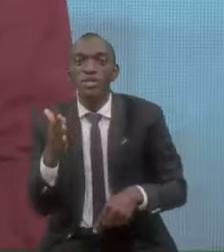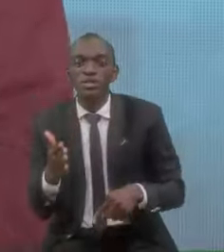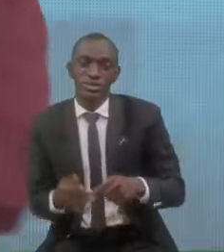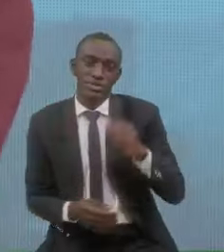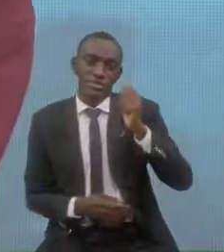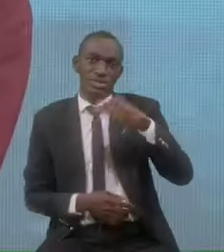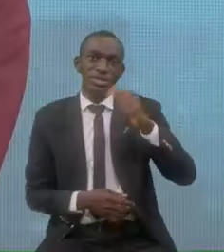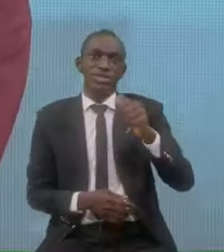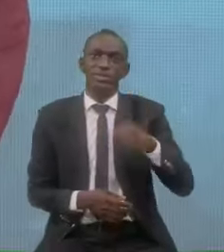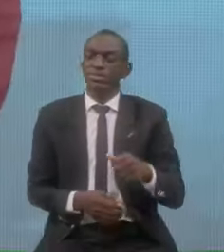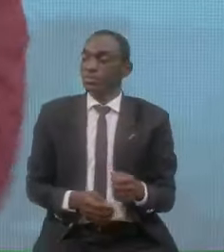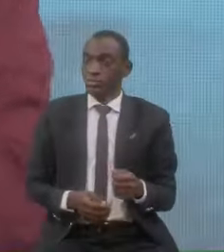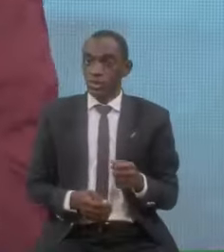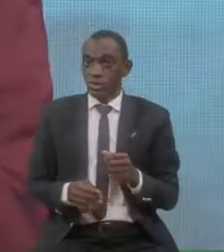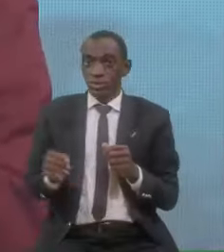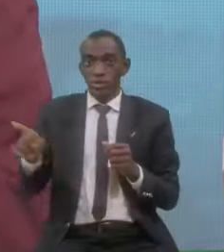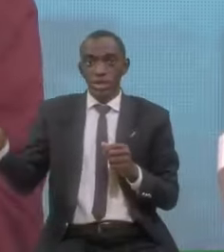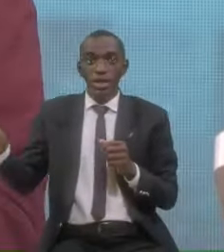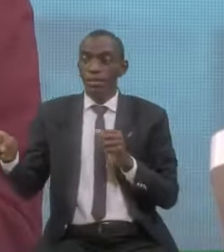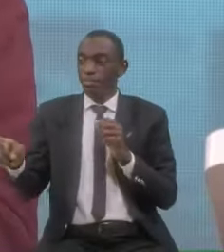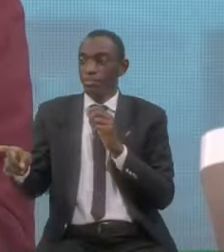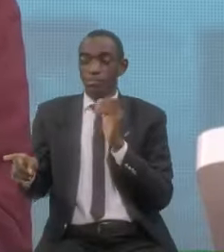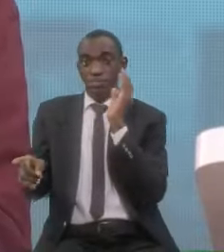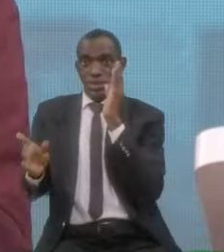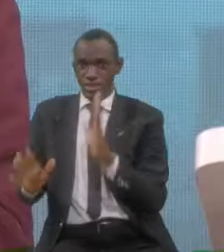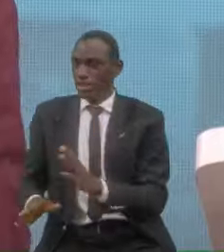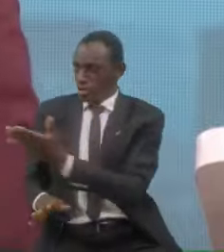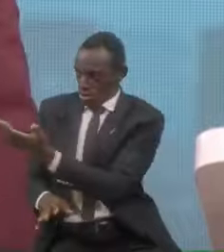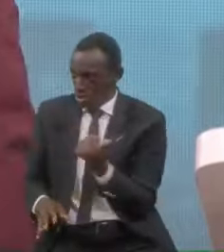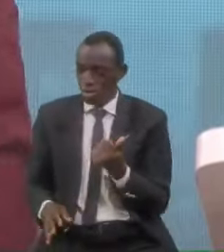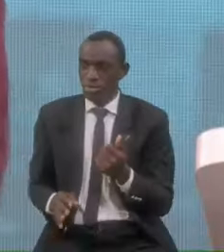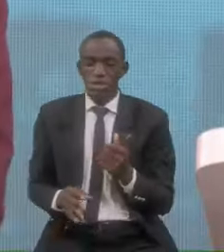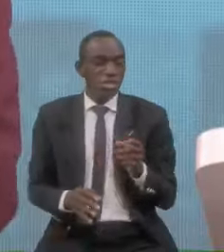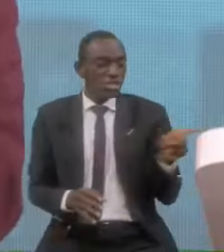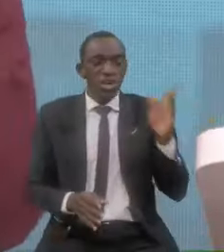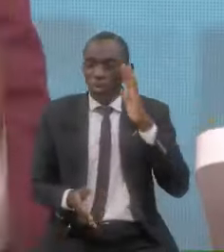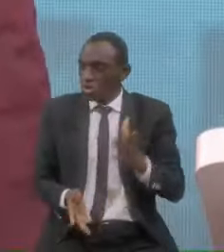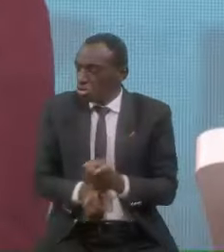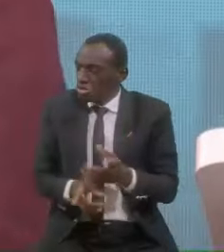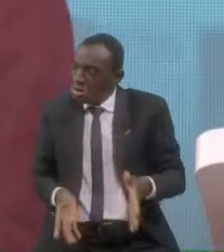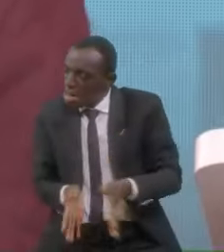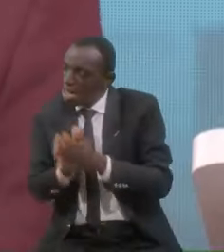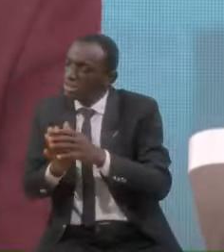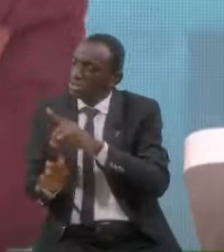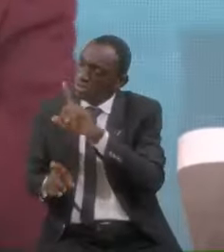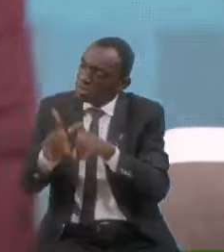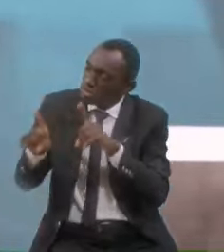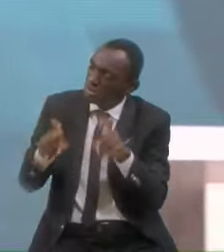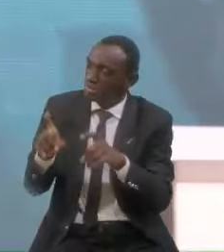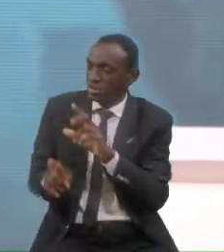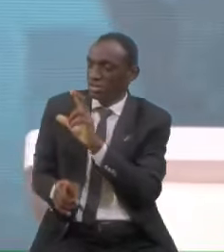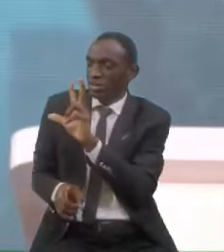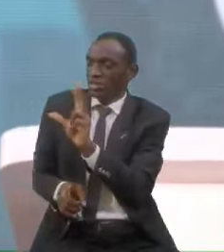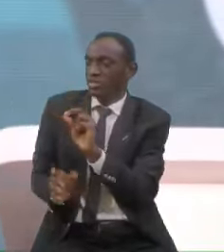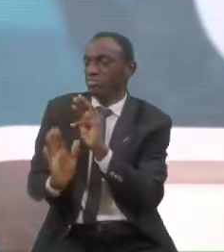They said they'll take just 30 minutes of your time and they will ask a lot of questions. I said, all